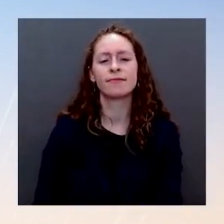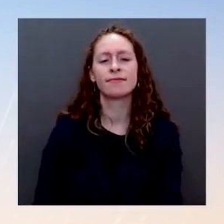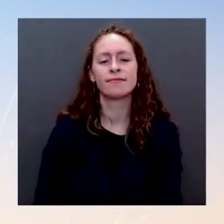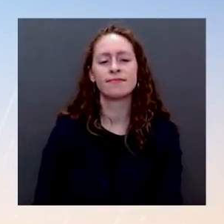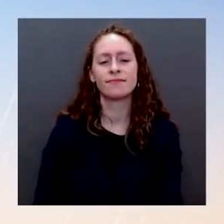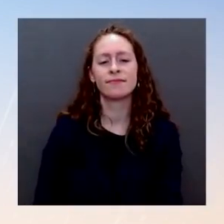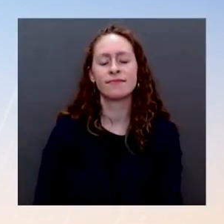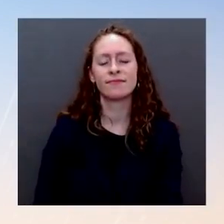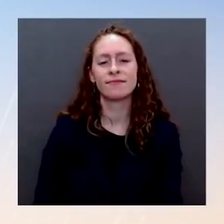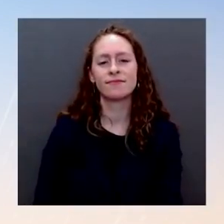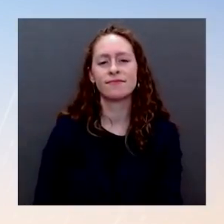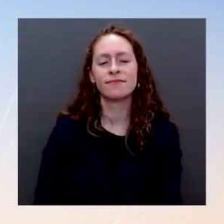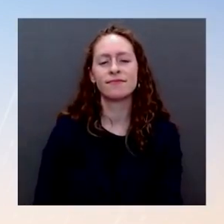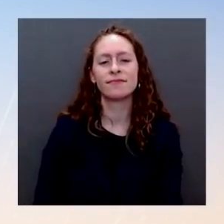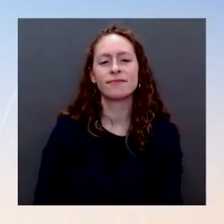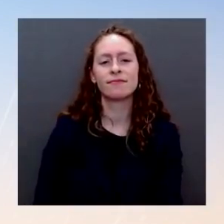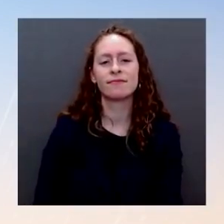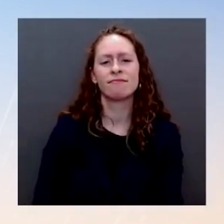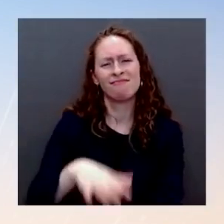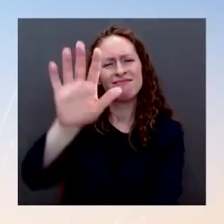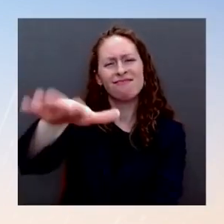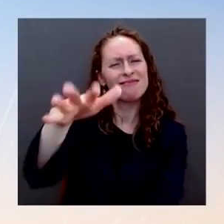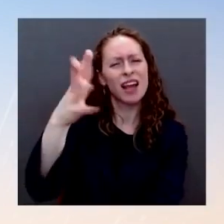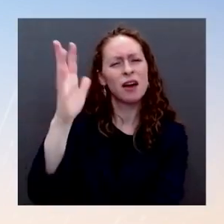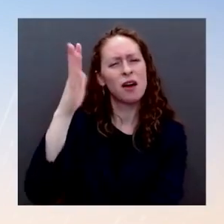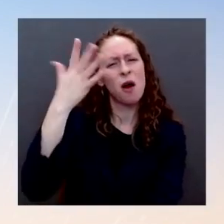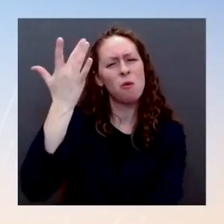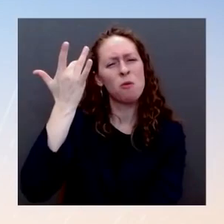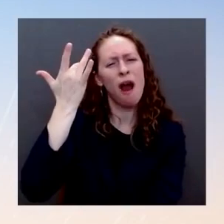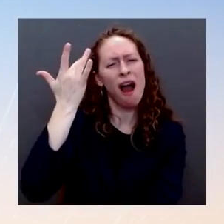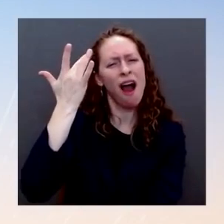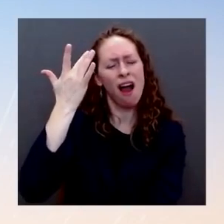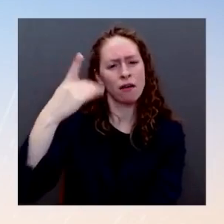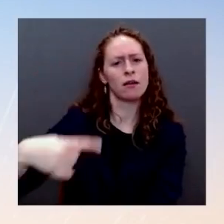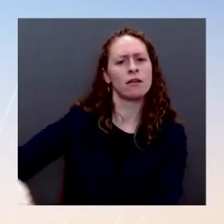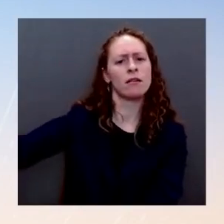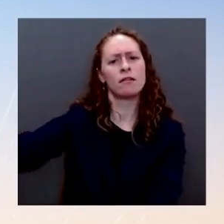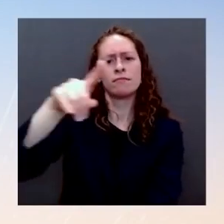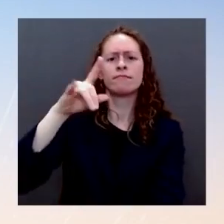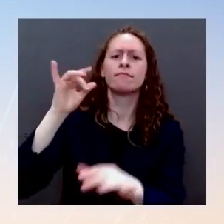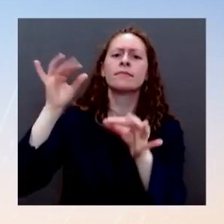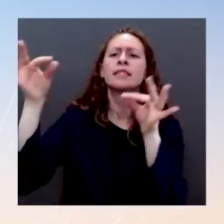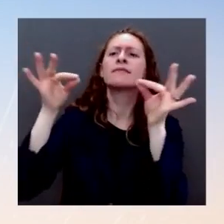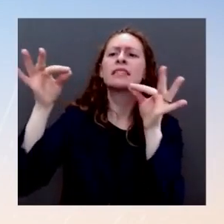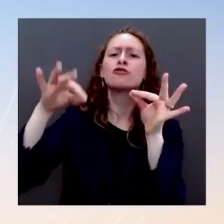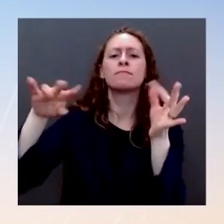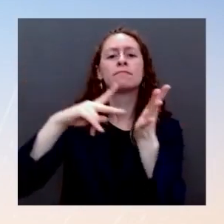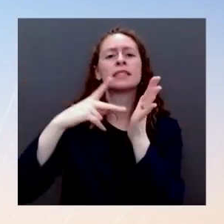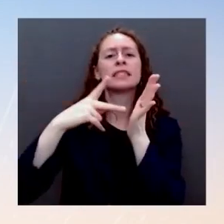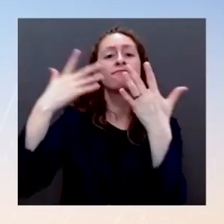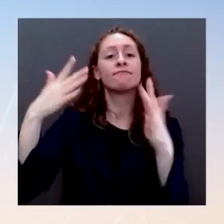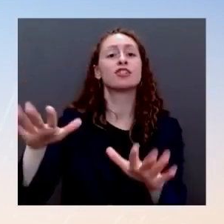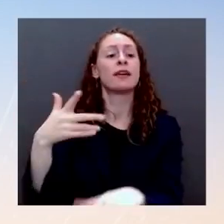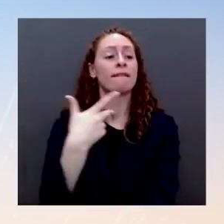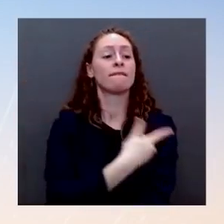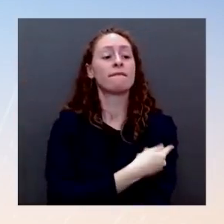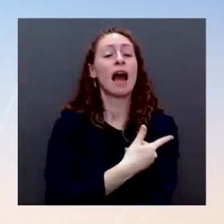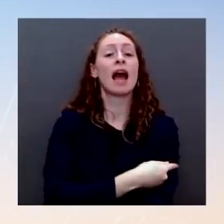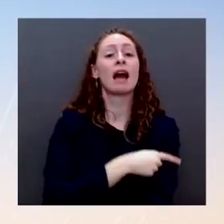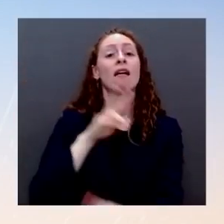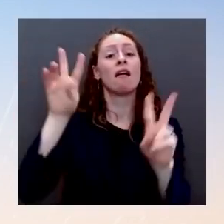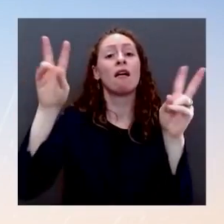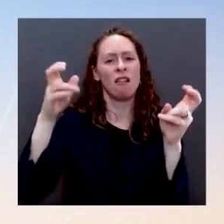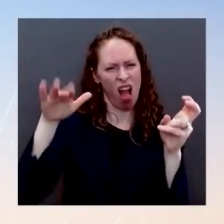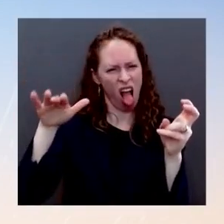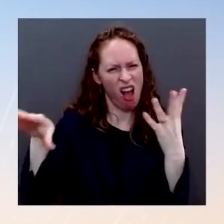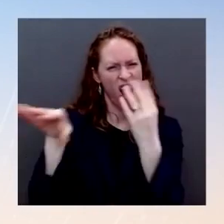now? Sure, it's a good question, Jackie. I don't speak for the CDC. Obviously, they speak for themselves, given they make decisions based on data and science. So